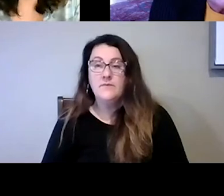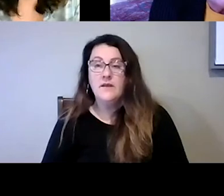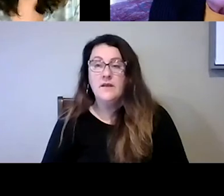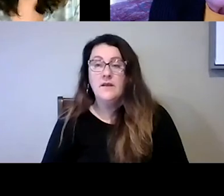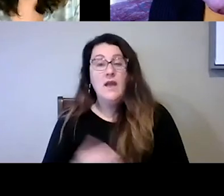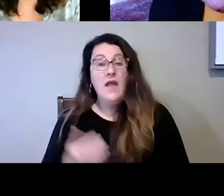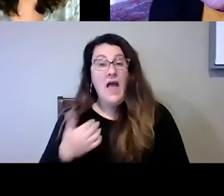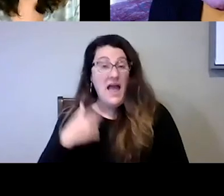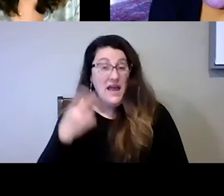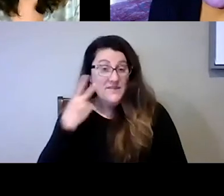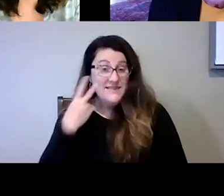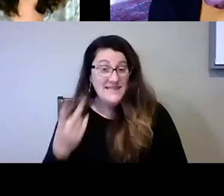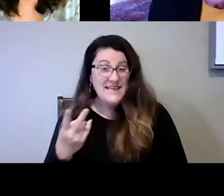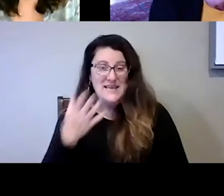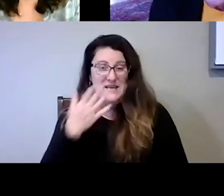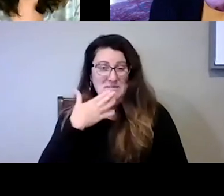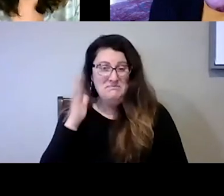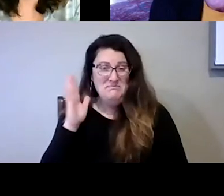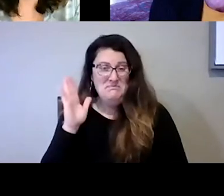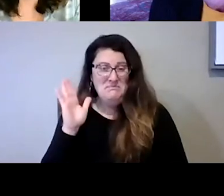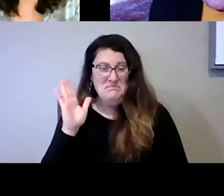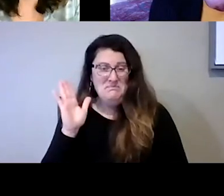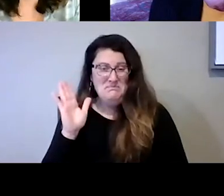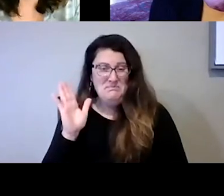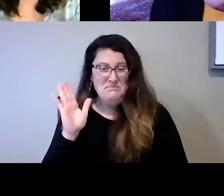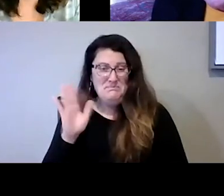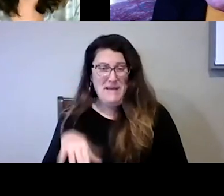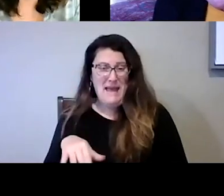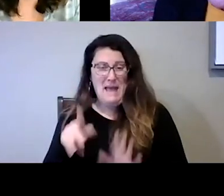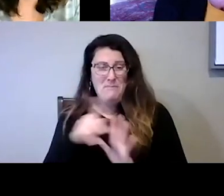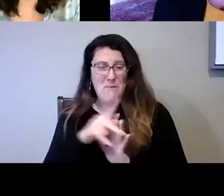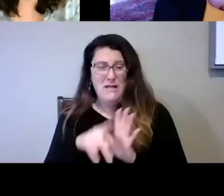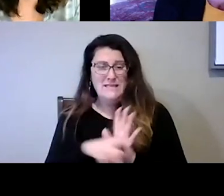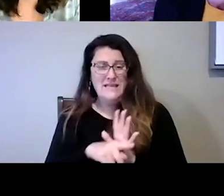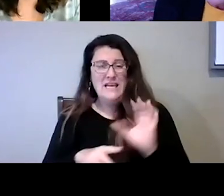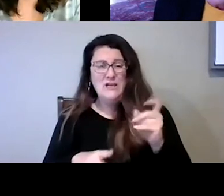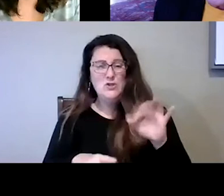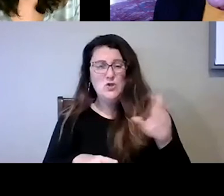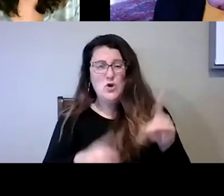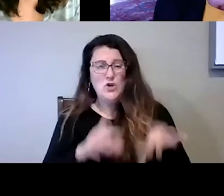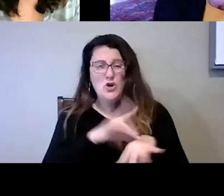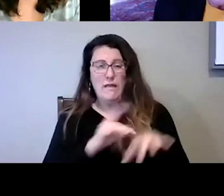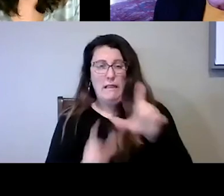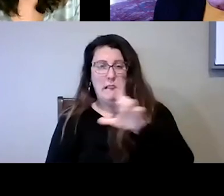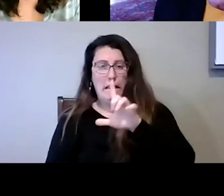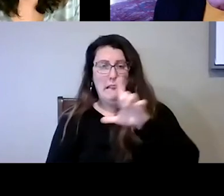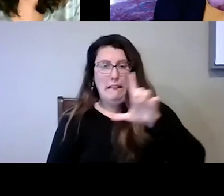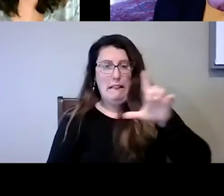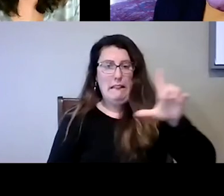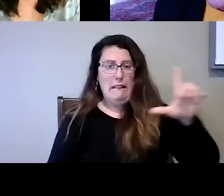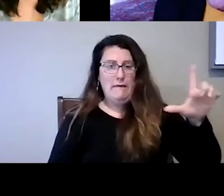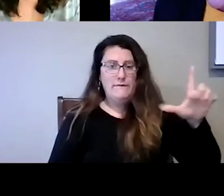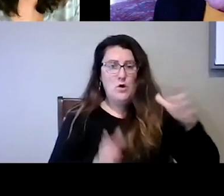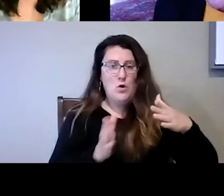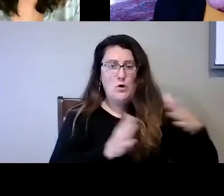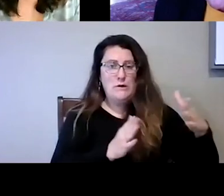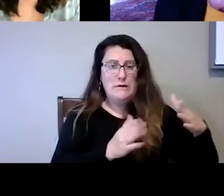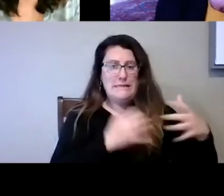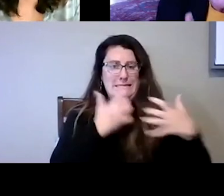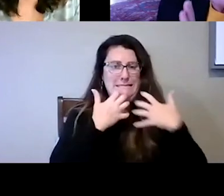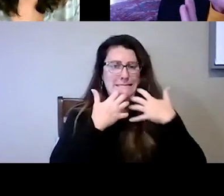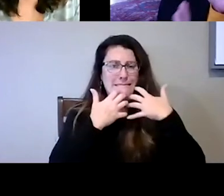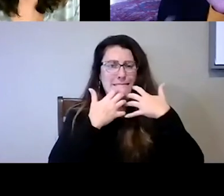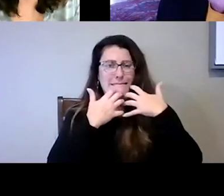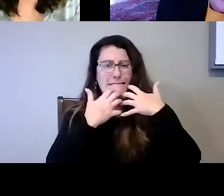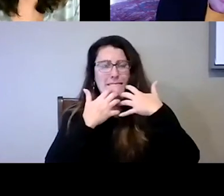have seen really bad scorched earth policy, left-wing organizing that just makes me want to cringe. And